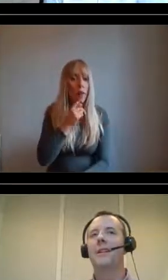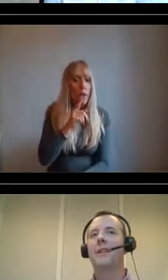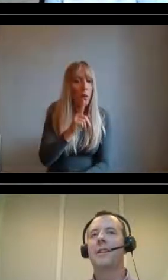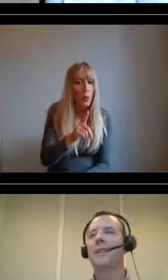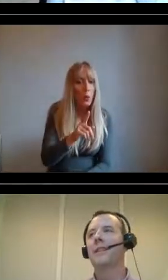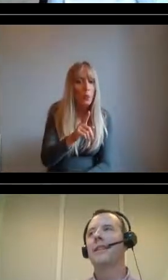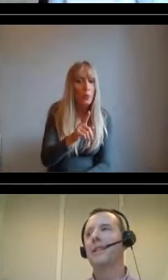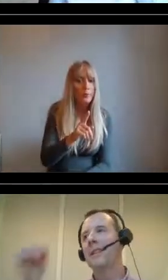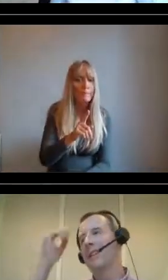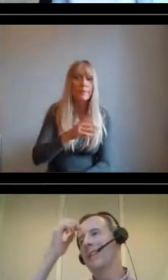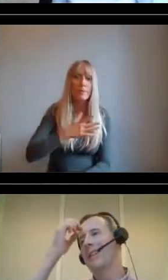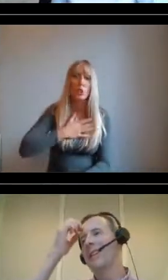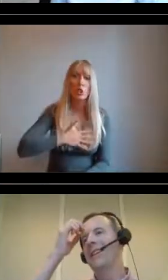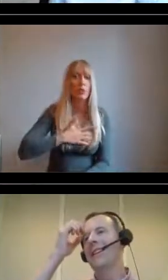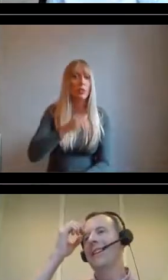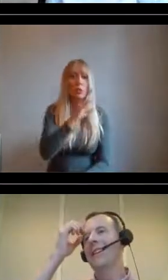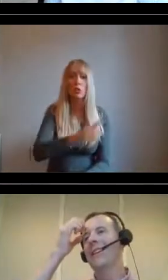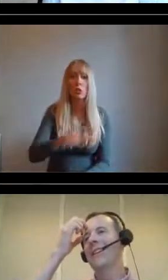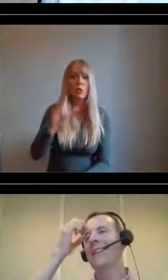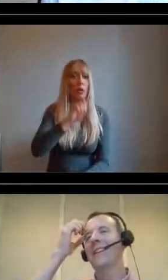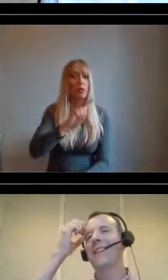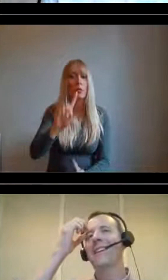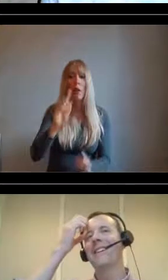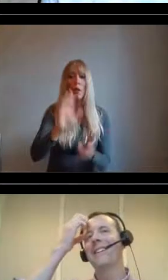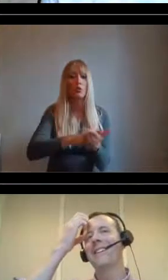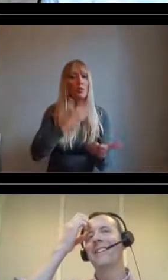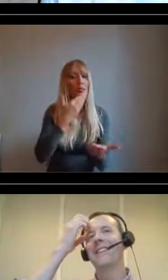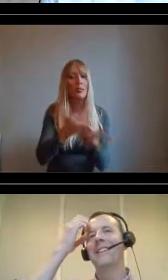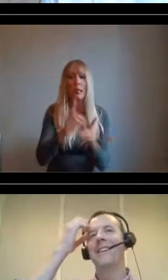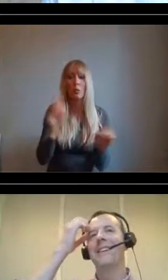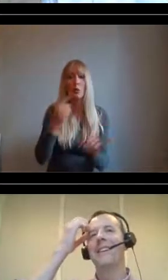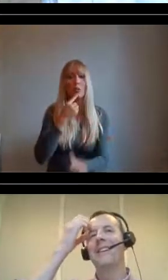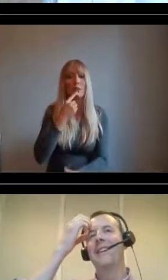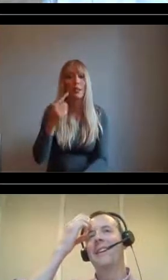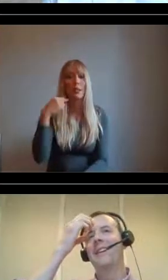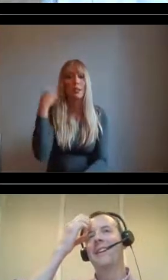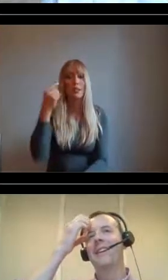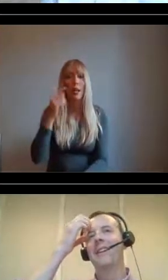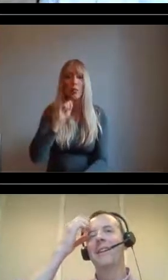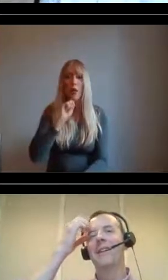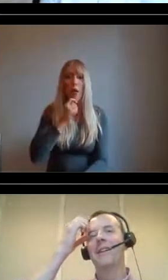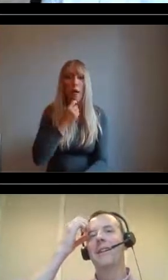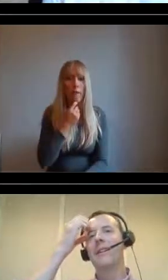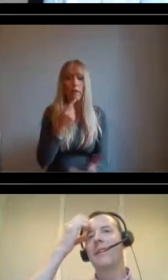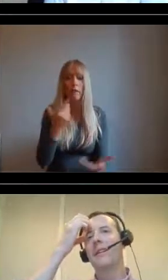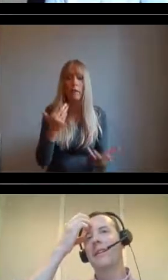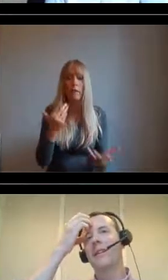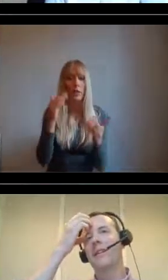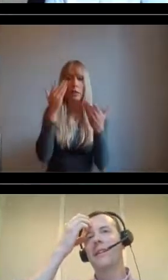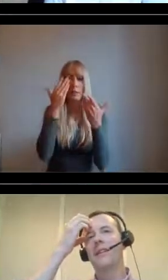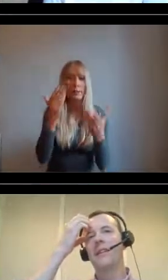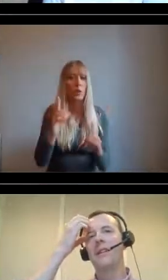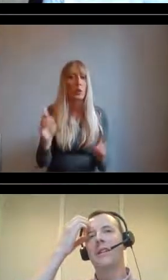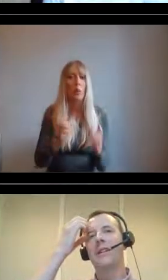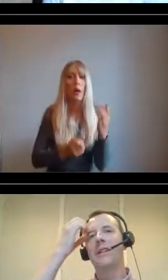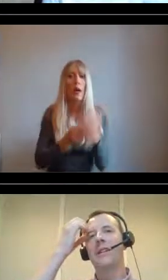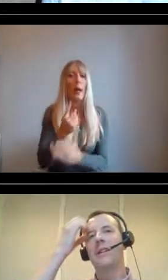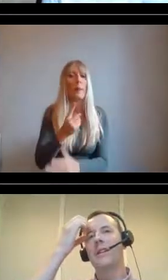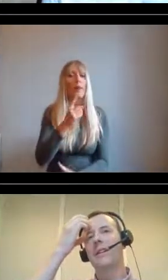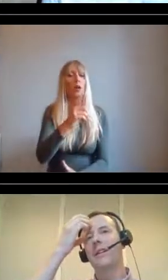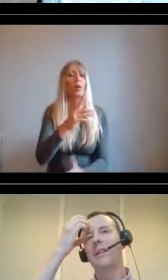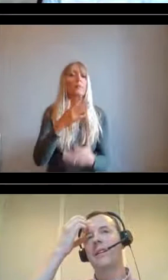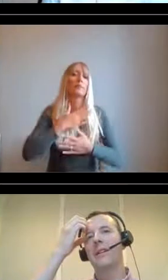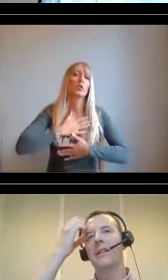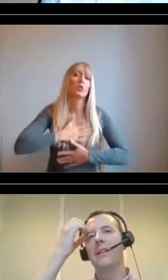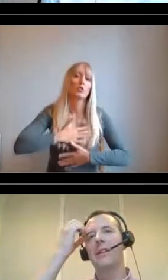Subtitles. Unfortunately, we're not able to transcribe what Gary is saying. I think we'll move on to the next question.